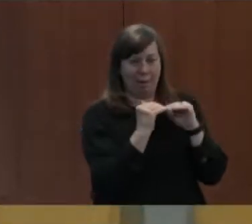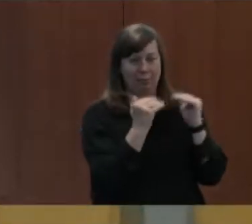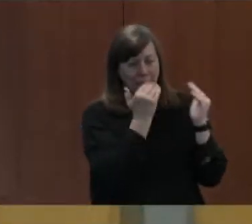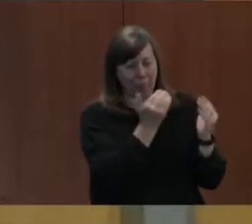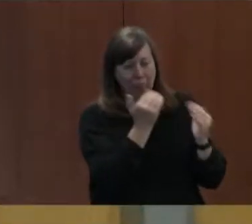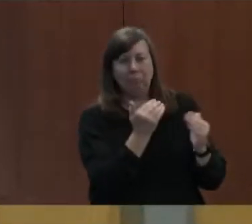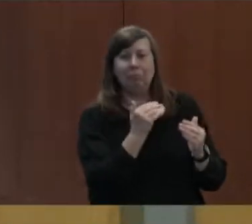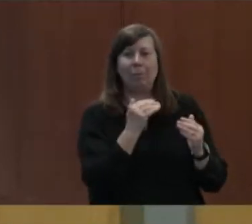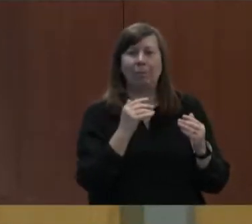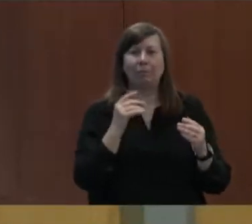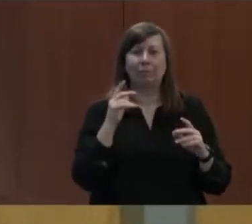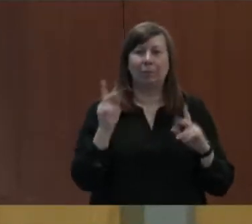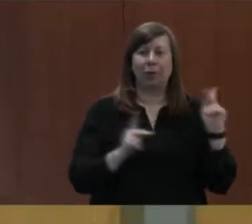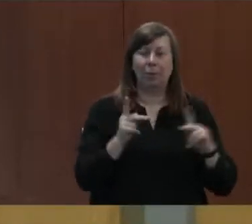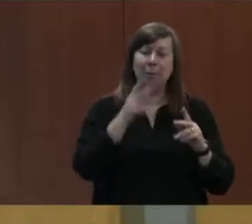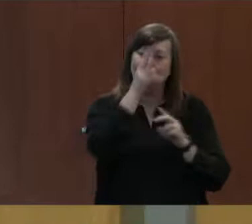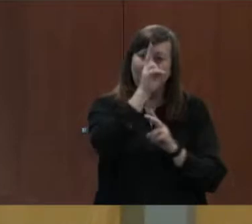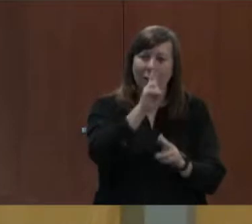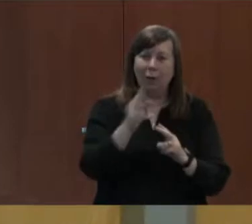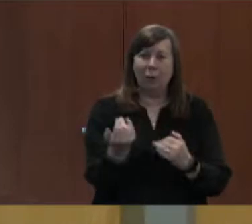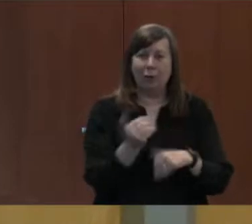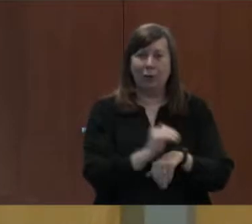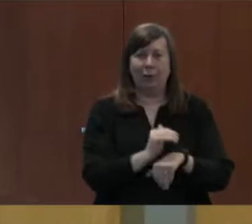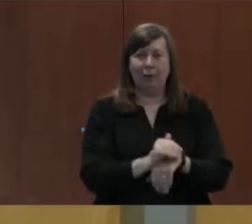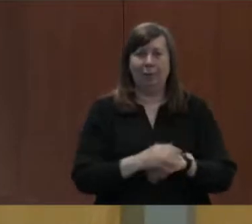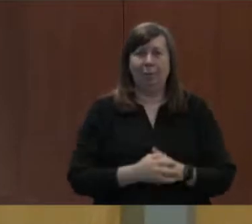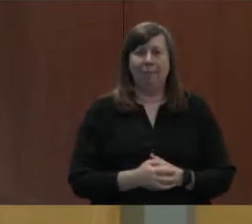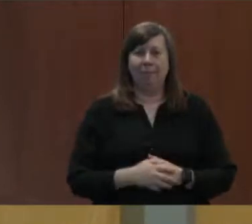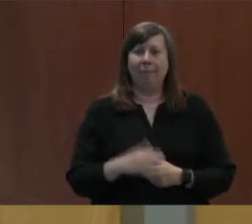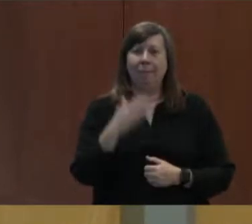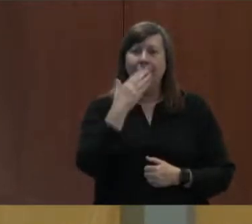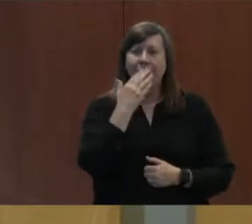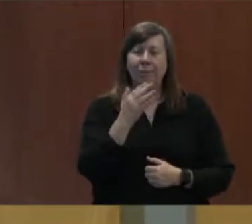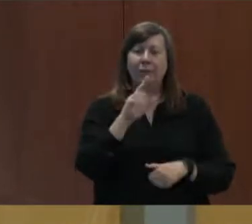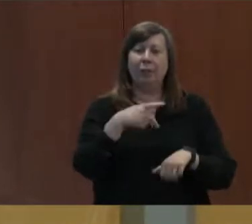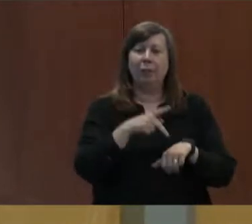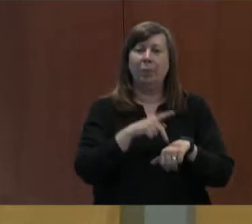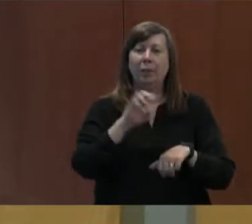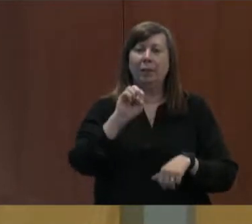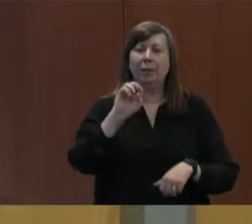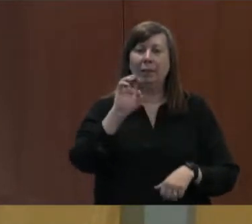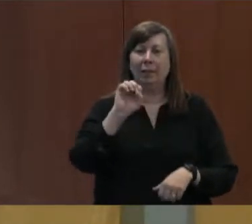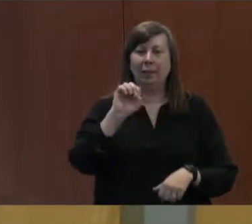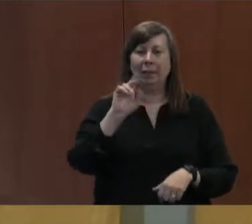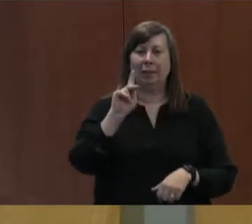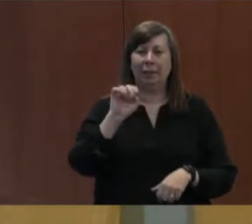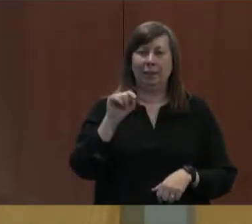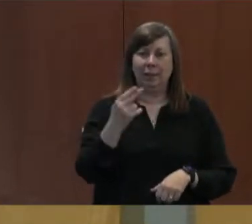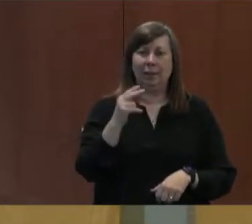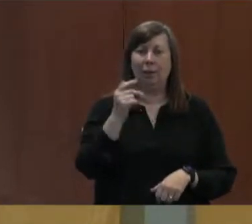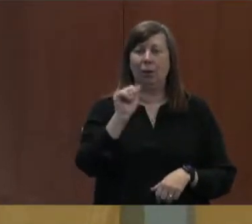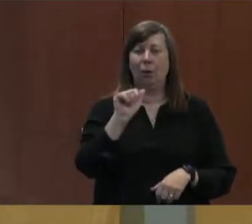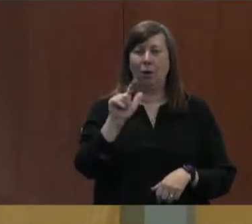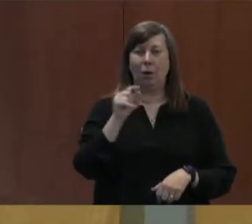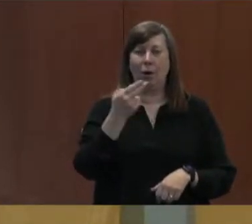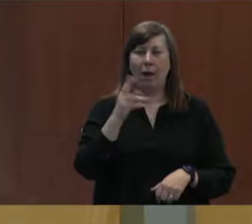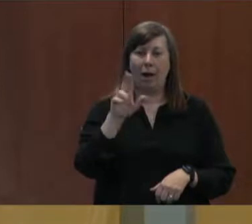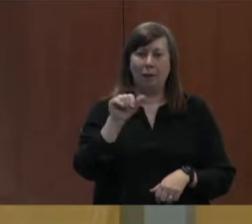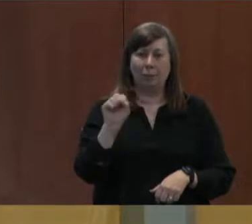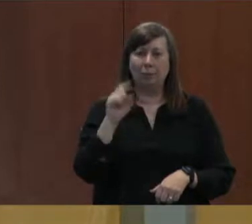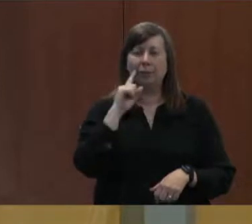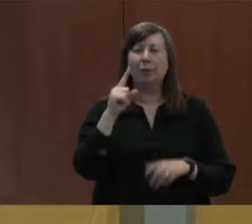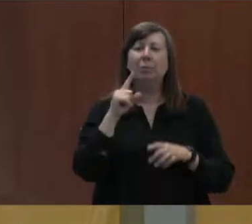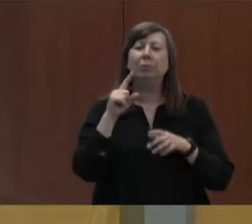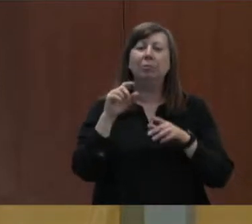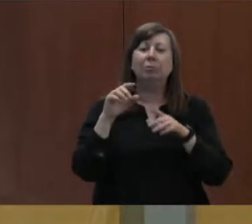to all of the people that we've honored here tonight. I want to thank Principal Keith Allshouse for giving me a tour last Wednesday of the